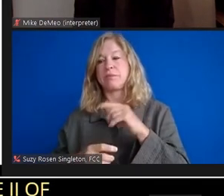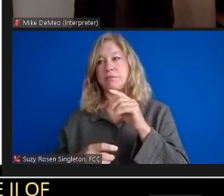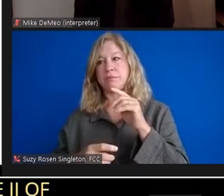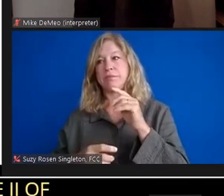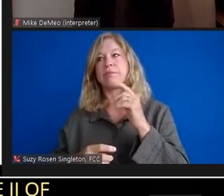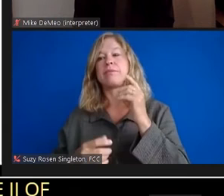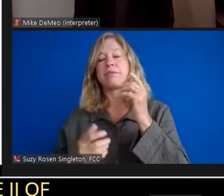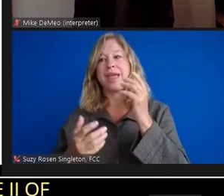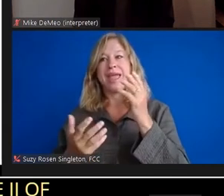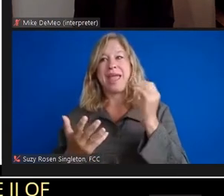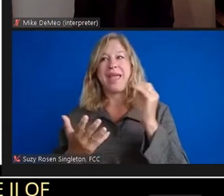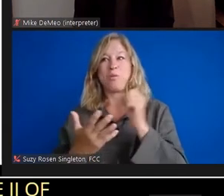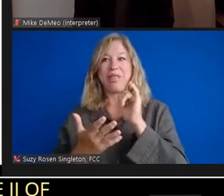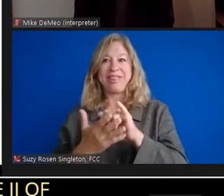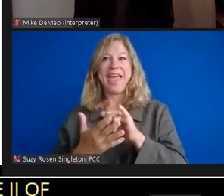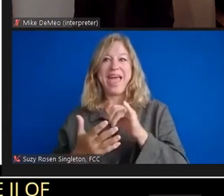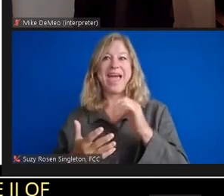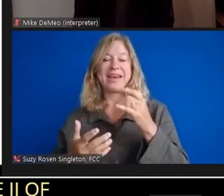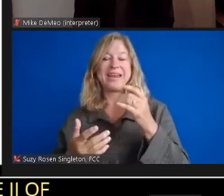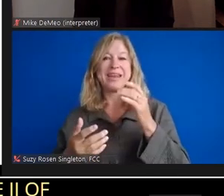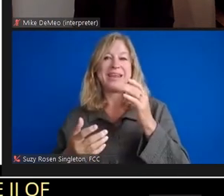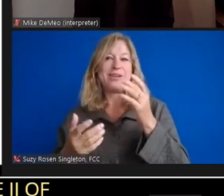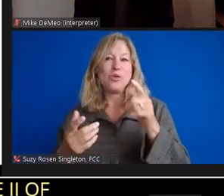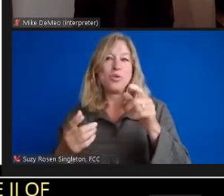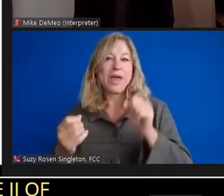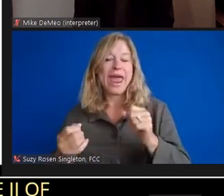RTT calls.